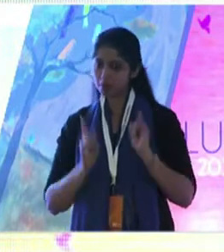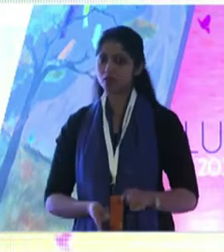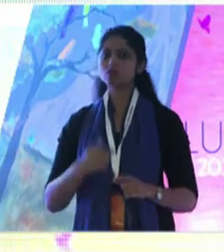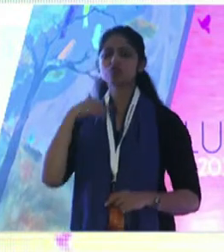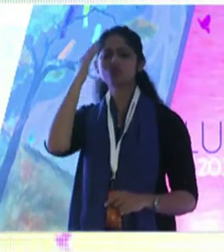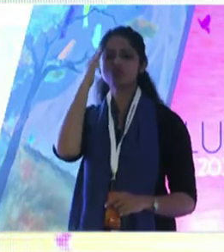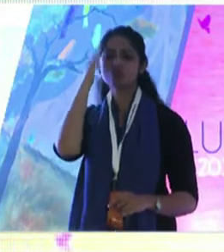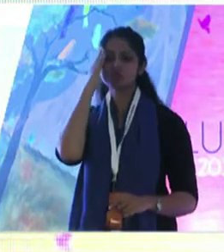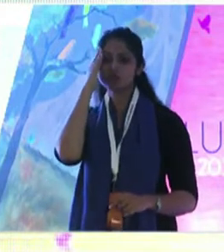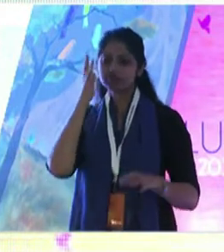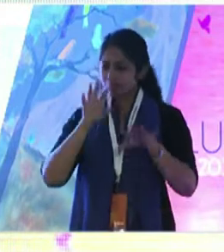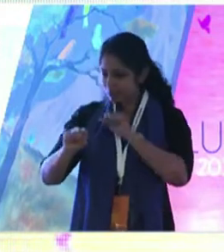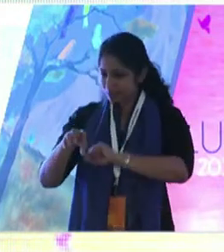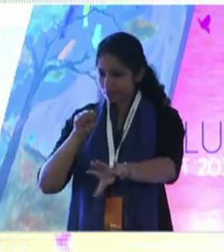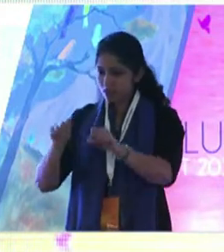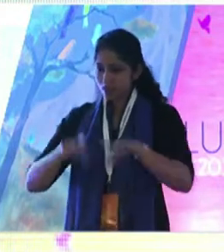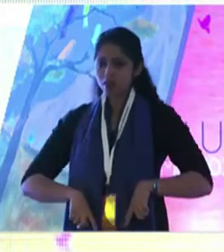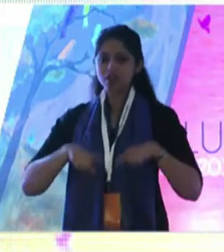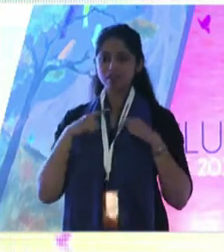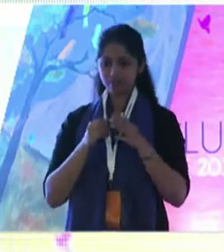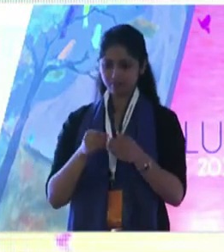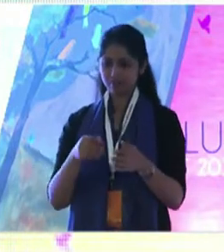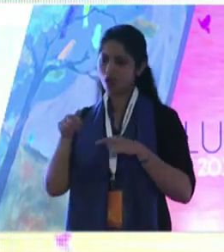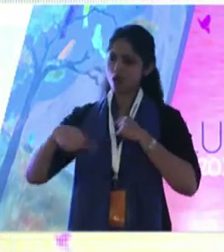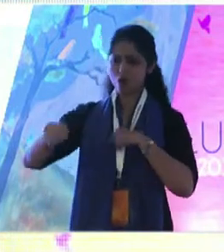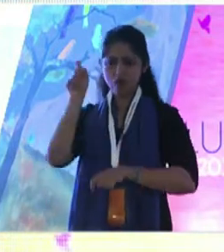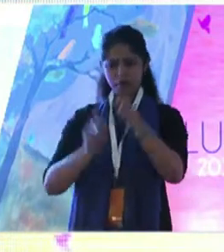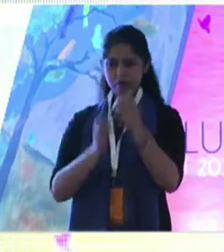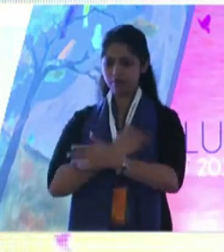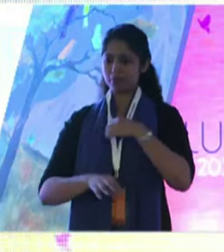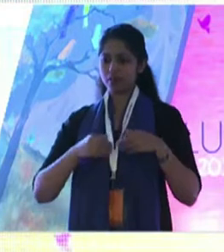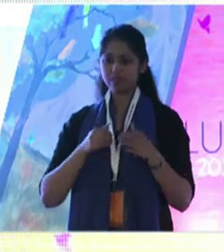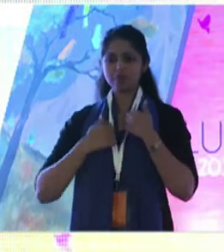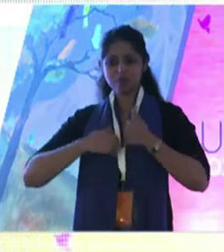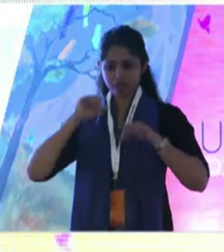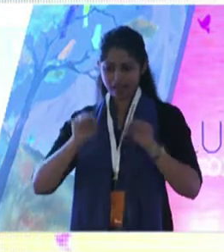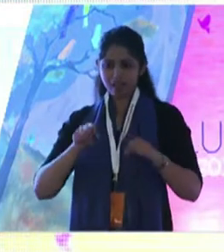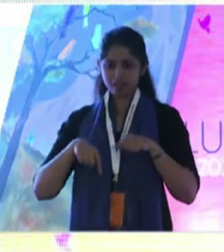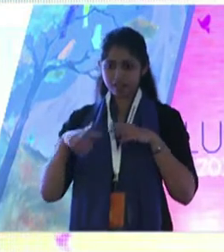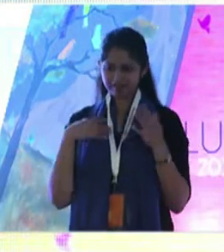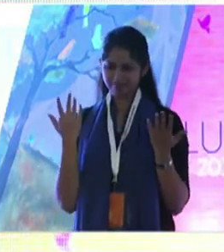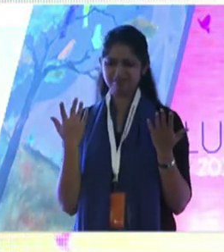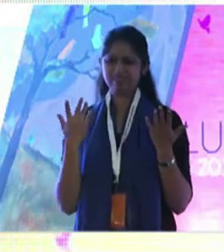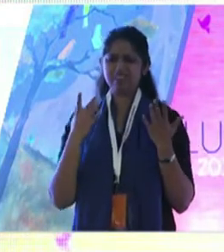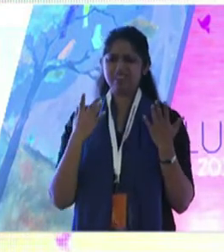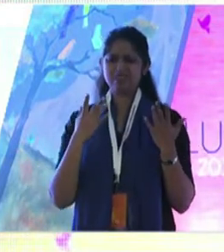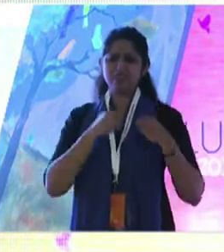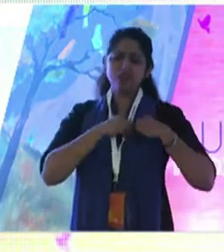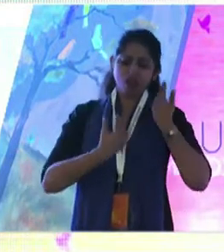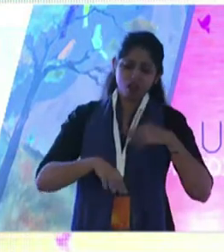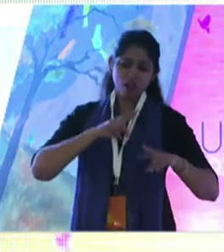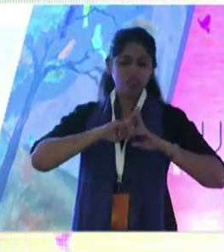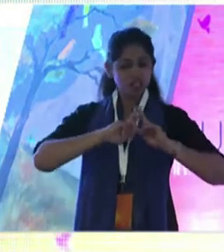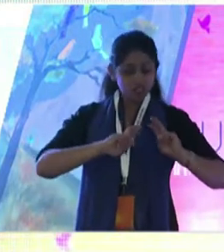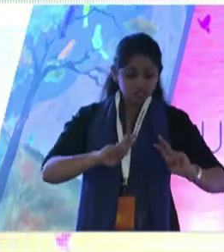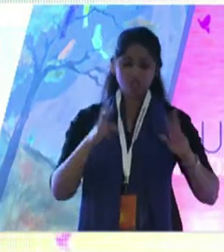I wanted to catch their human spirit. I wanted to catch their reality as it is, and I didn't want this to be a book of great research